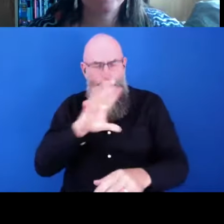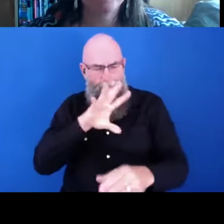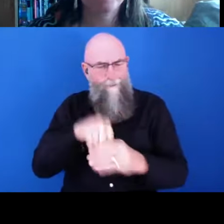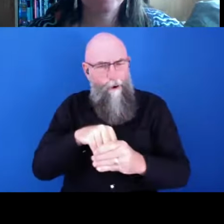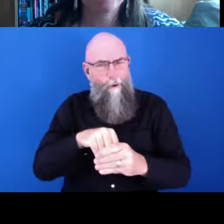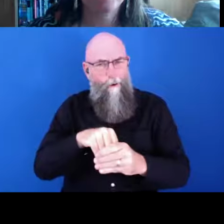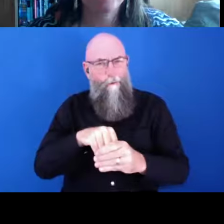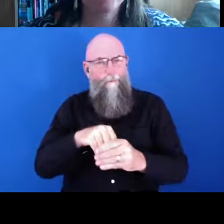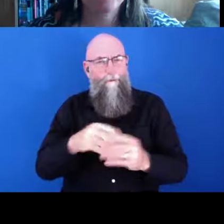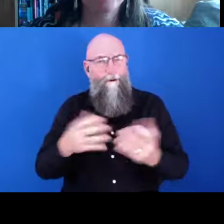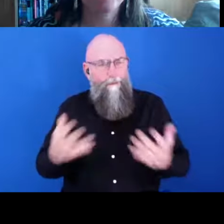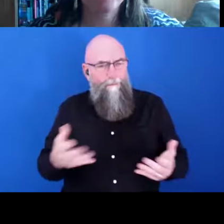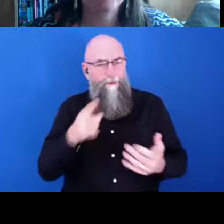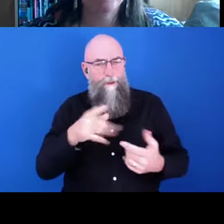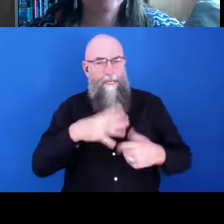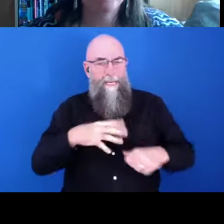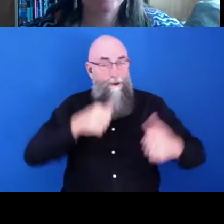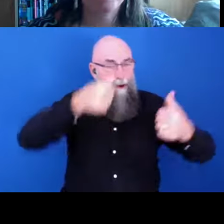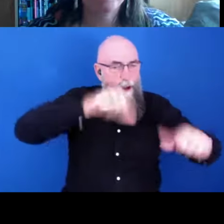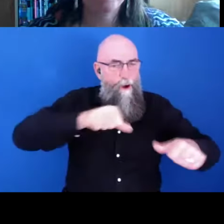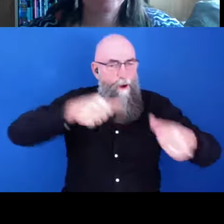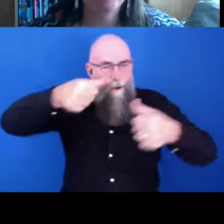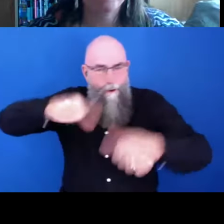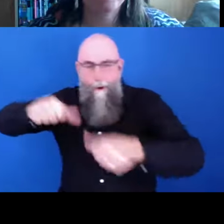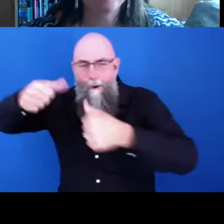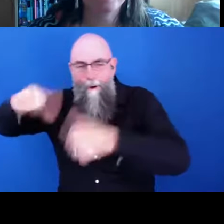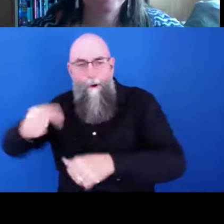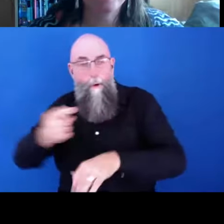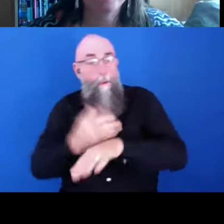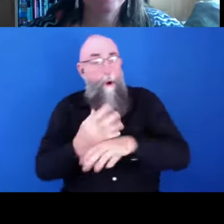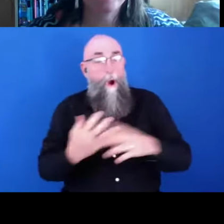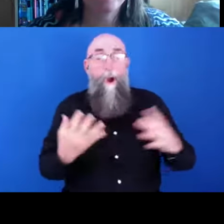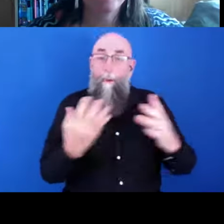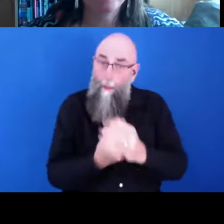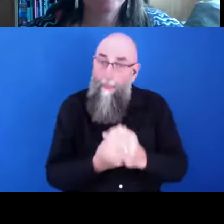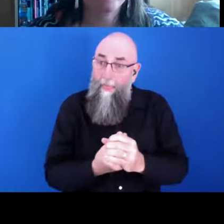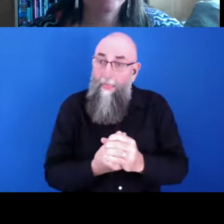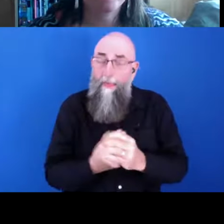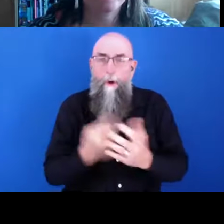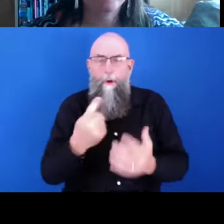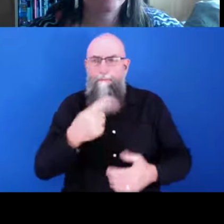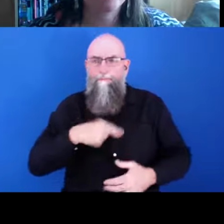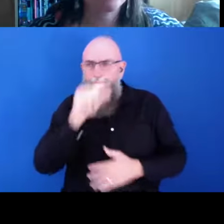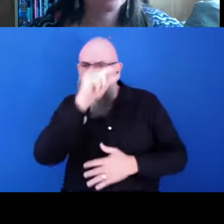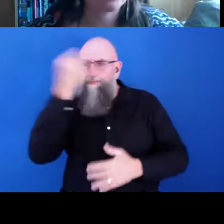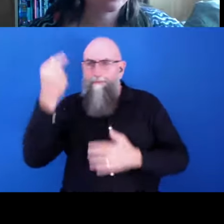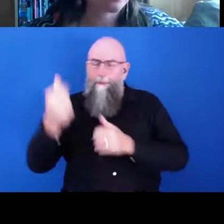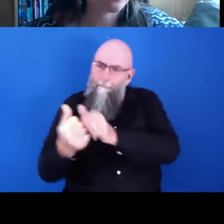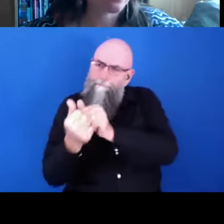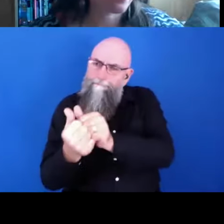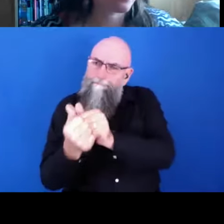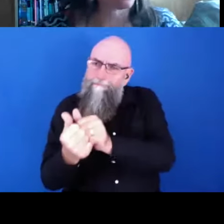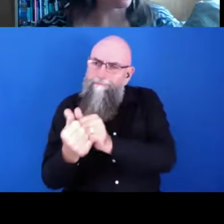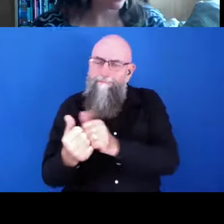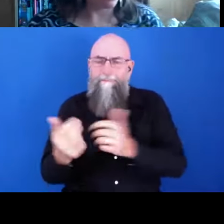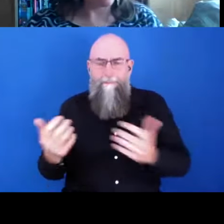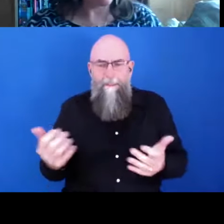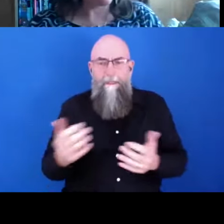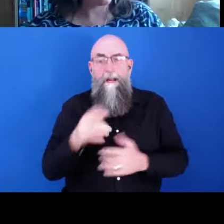you know what you've got to work with and who your collaborators are. And so, um, with this particular, um,